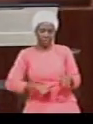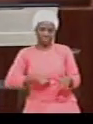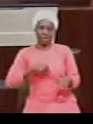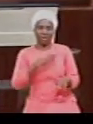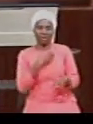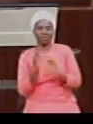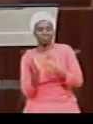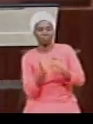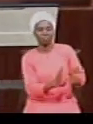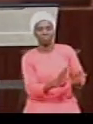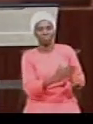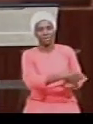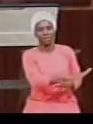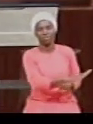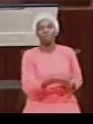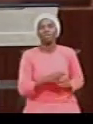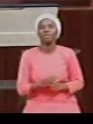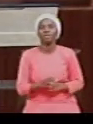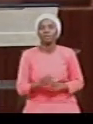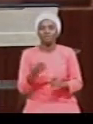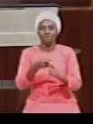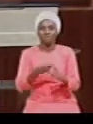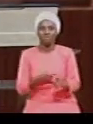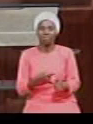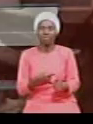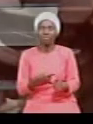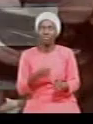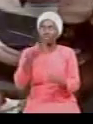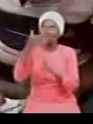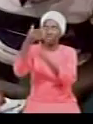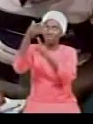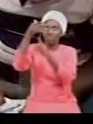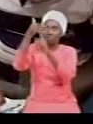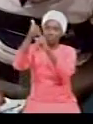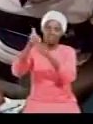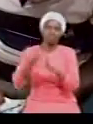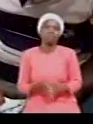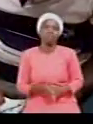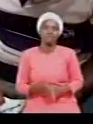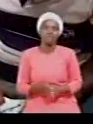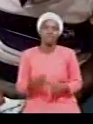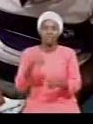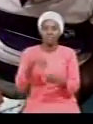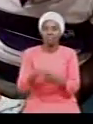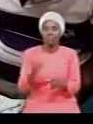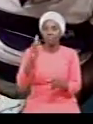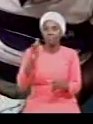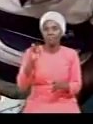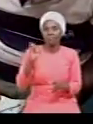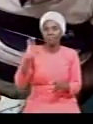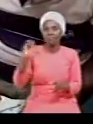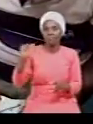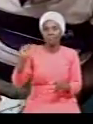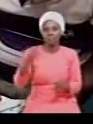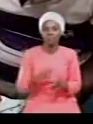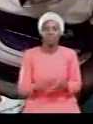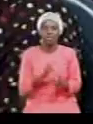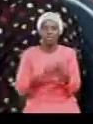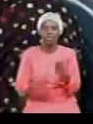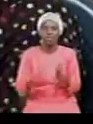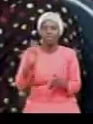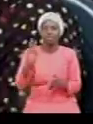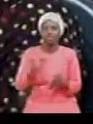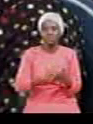pushes them away from himself. Micah chapter 6. I'm reading